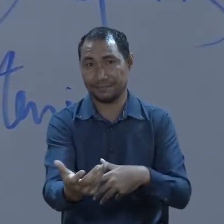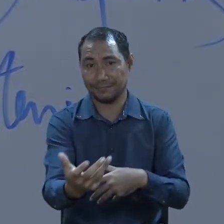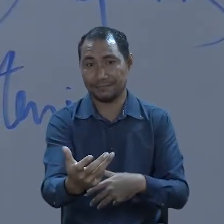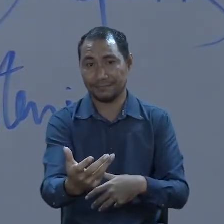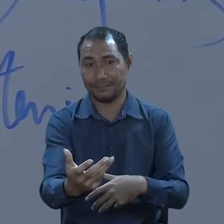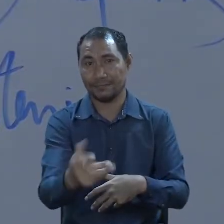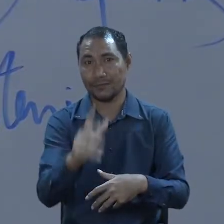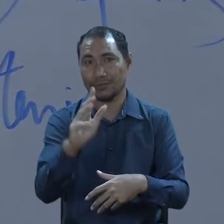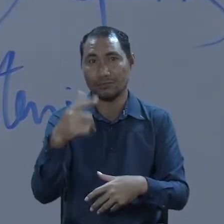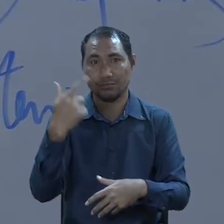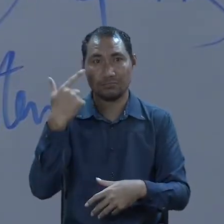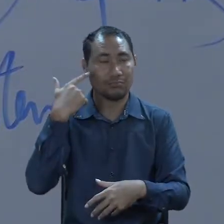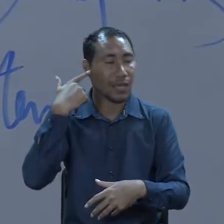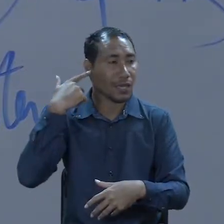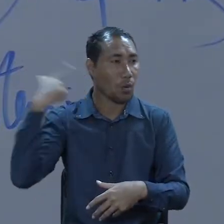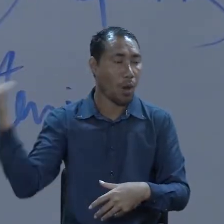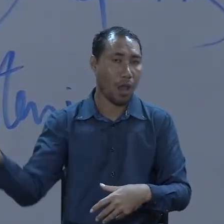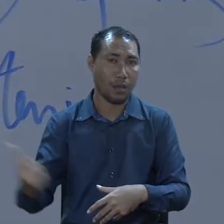Responding,